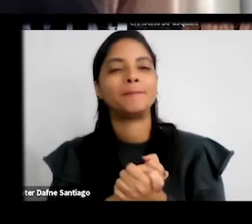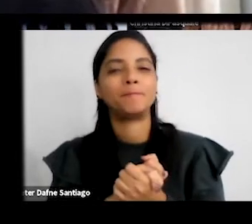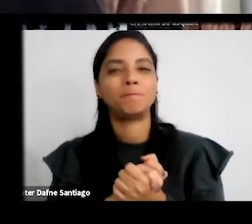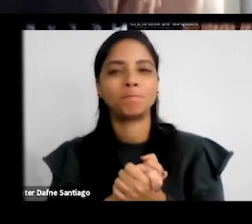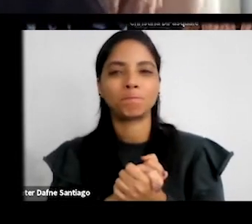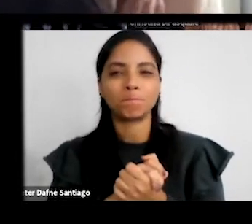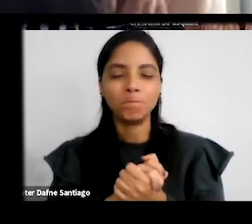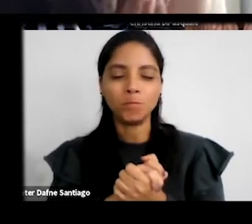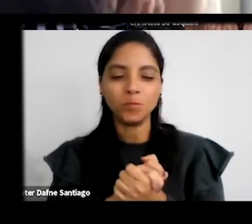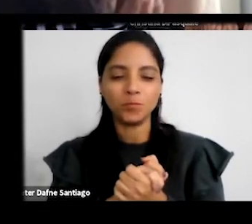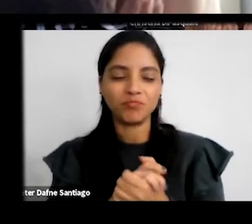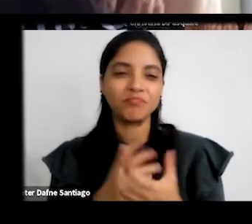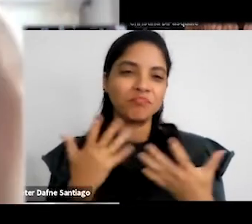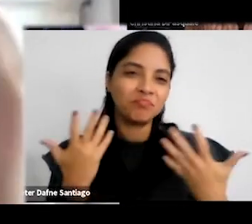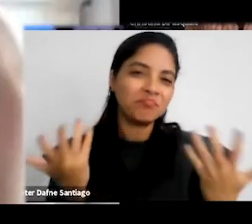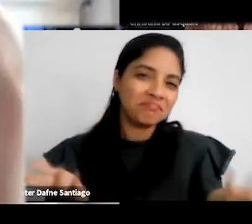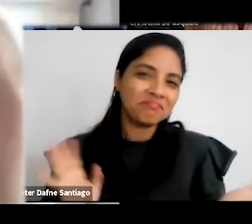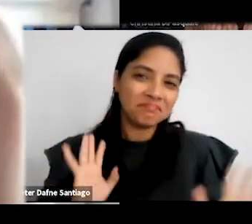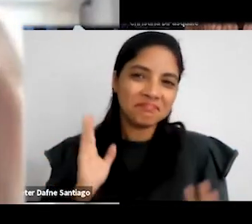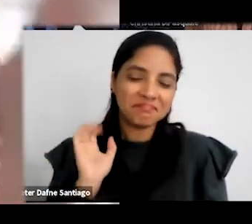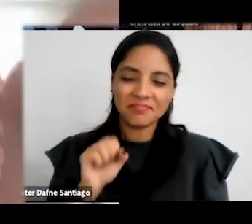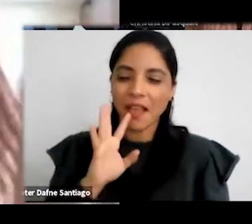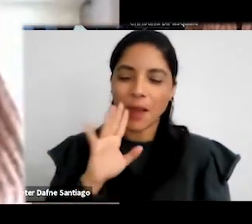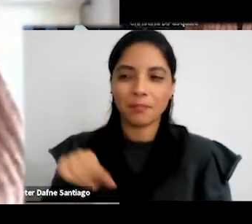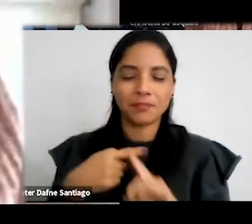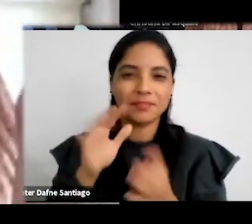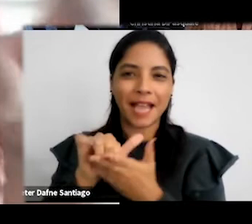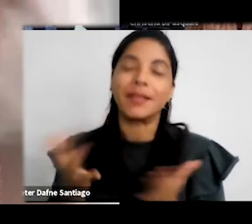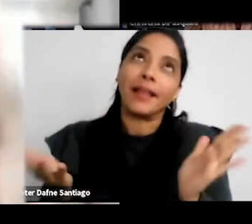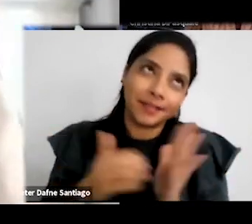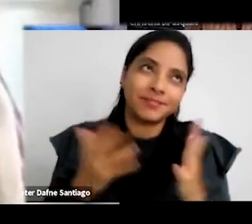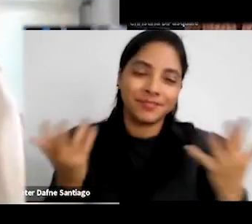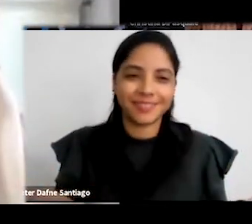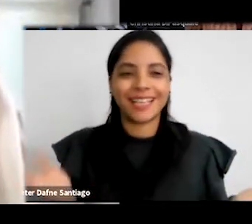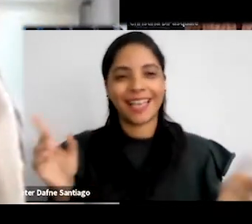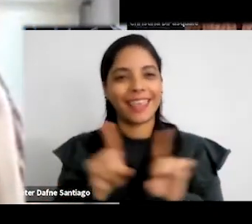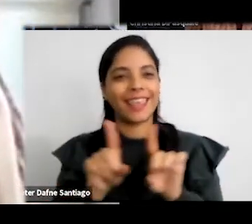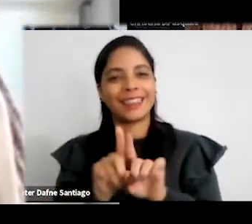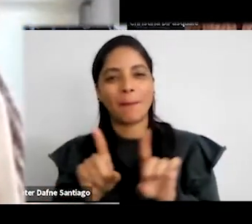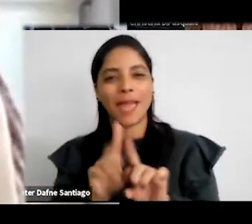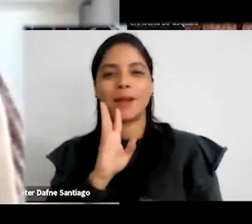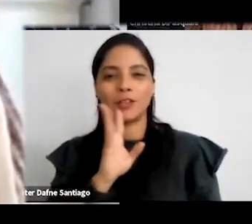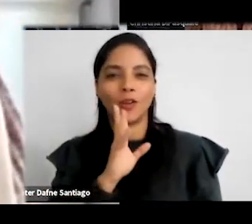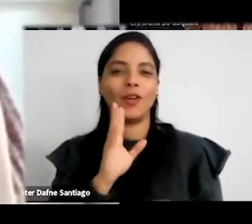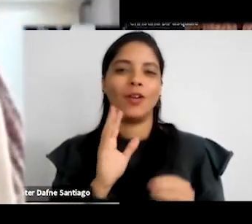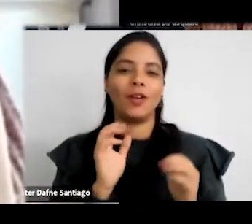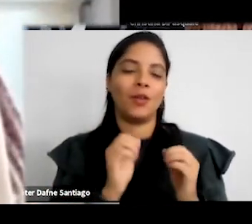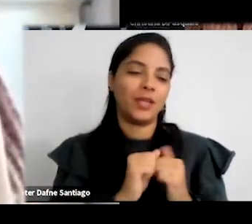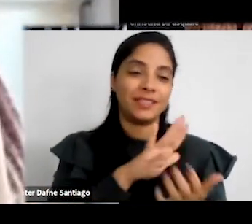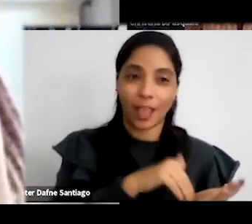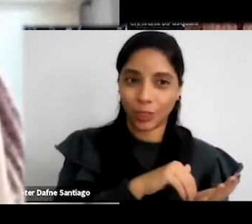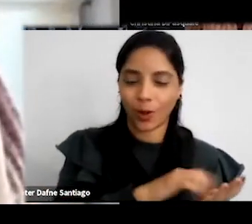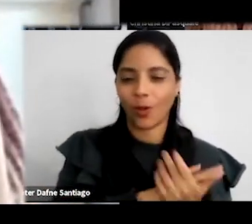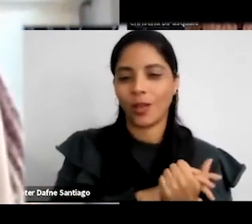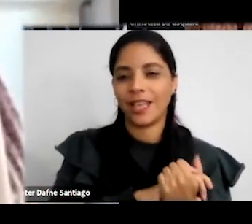journey. Okay. So again, starting with Centro, and really, I think that